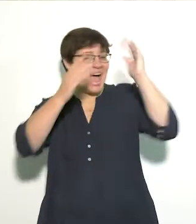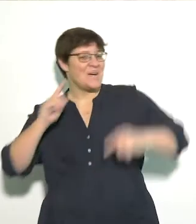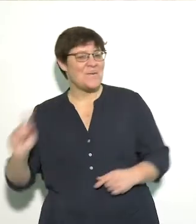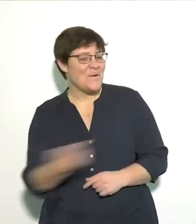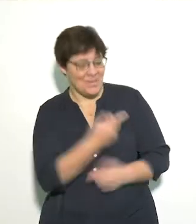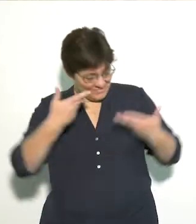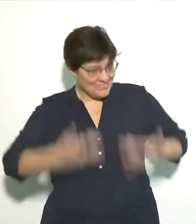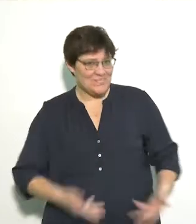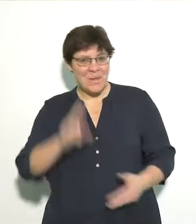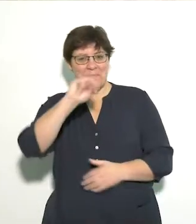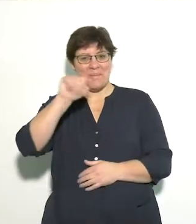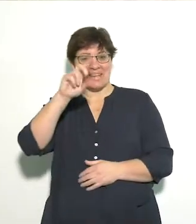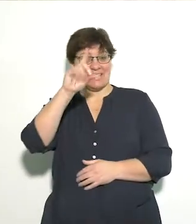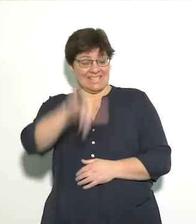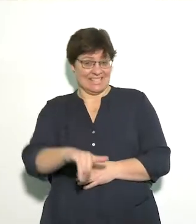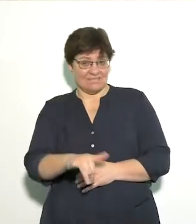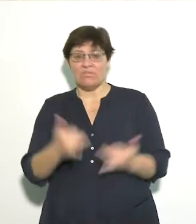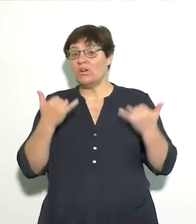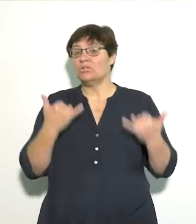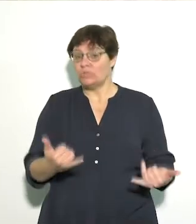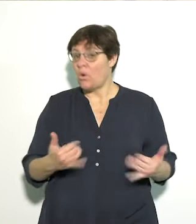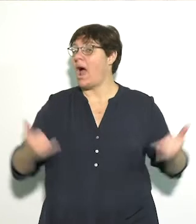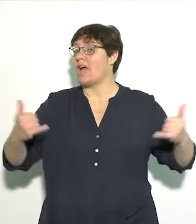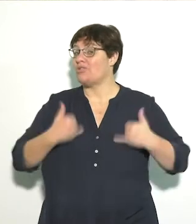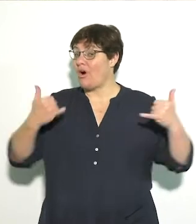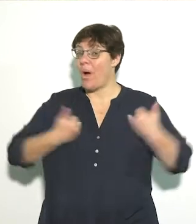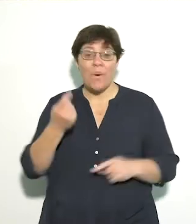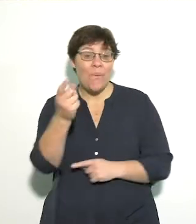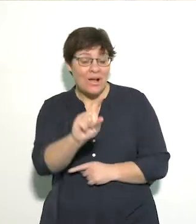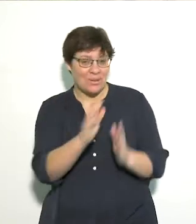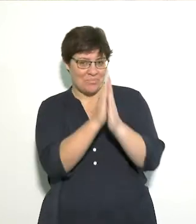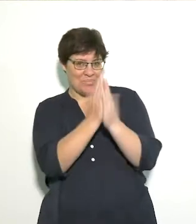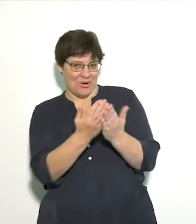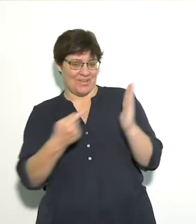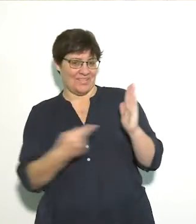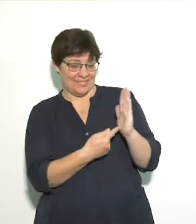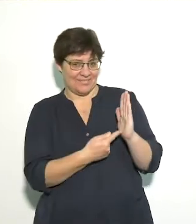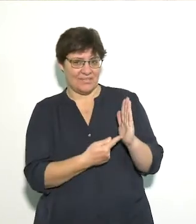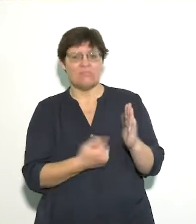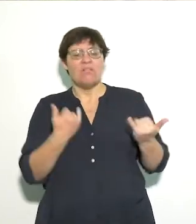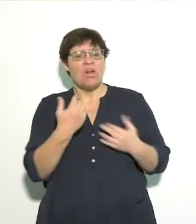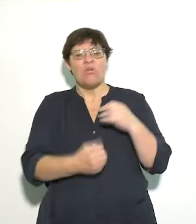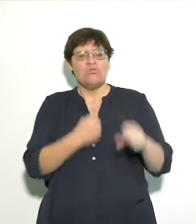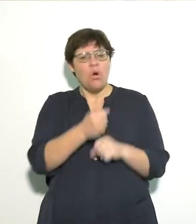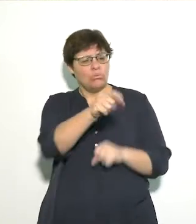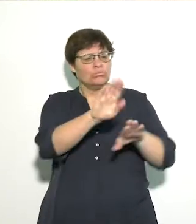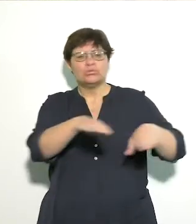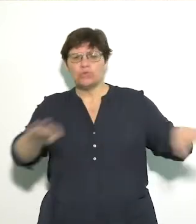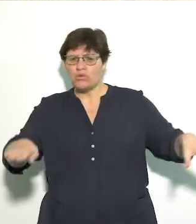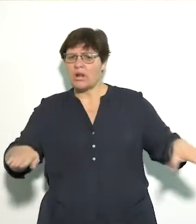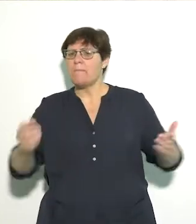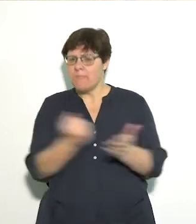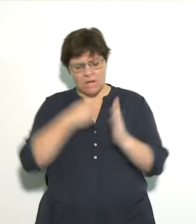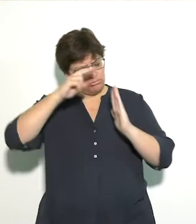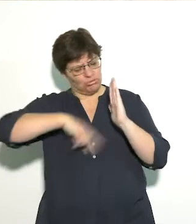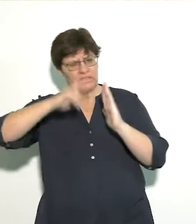Hello everybody, it's me, Mandy. Today we're going to have a whole lot of fun with books. Now at this stage of the year, your children should be getting quite